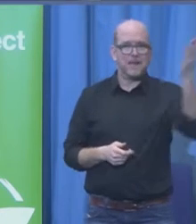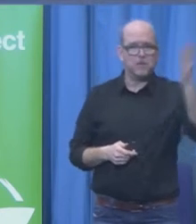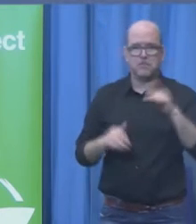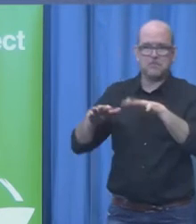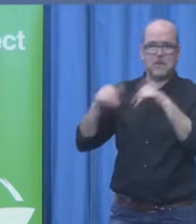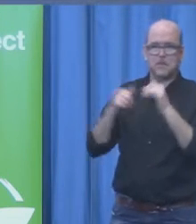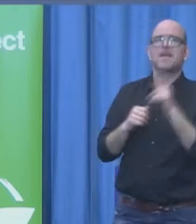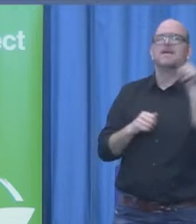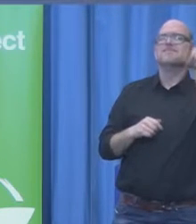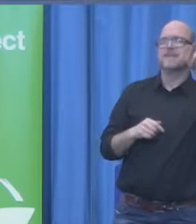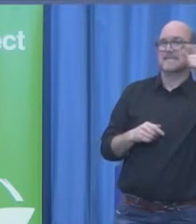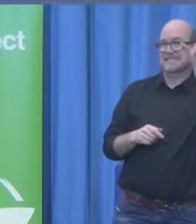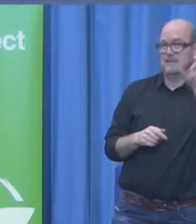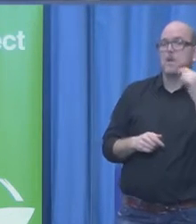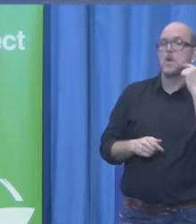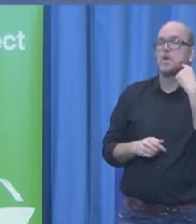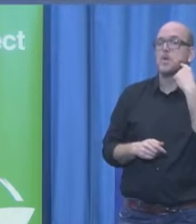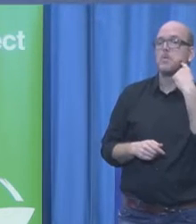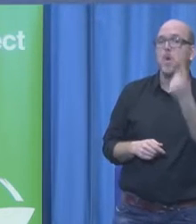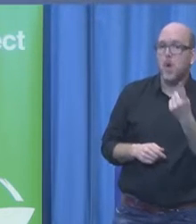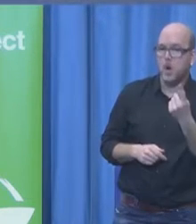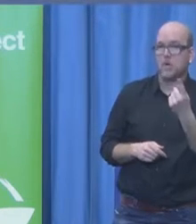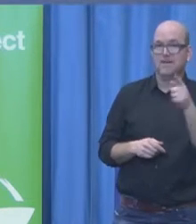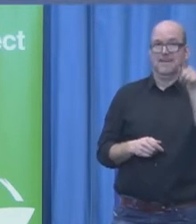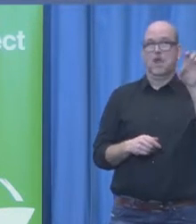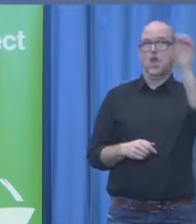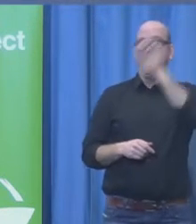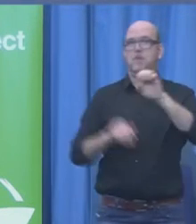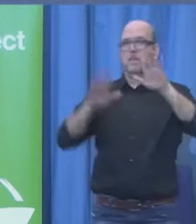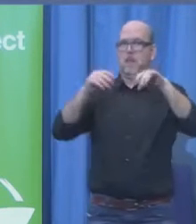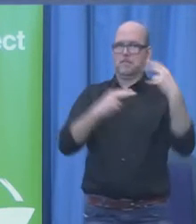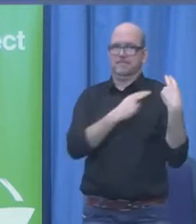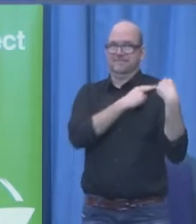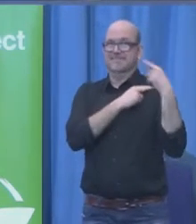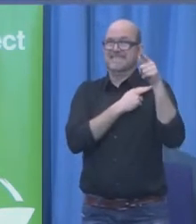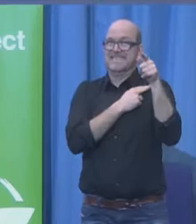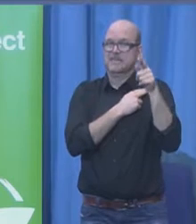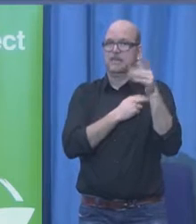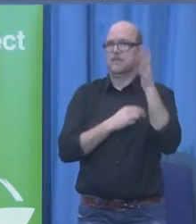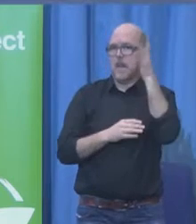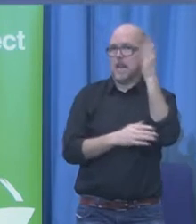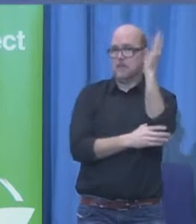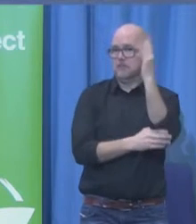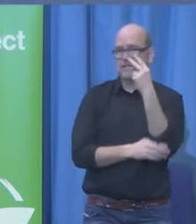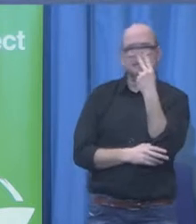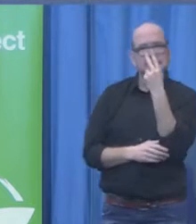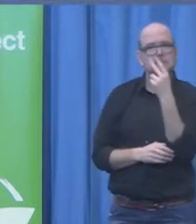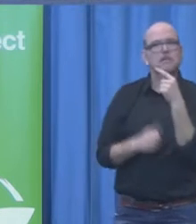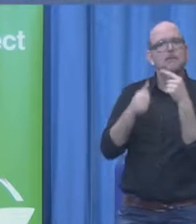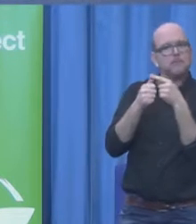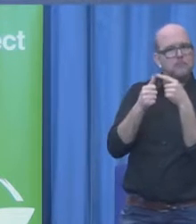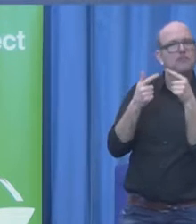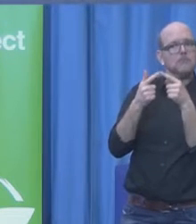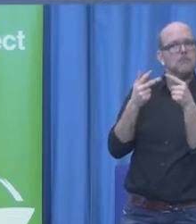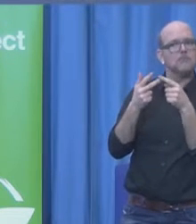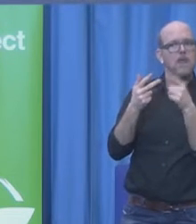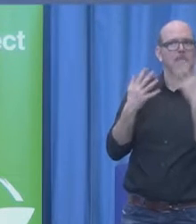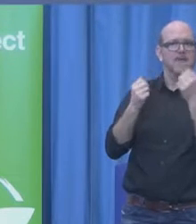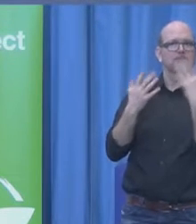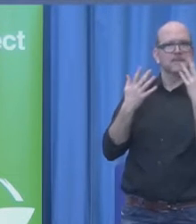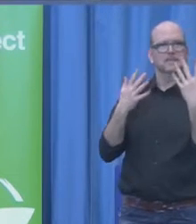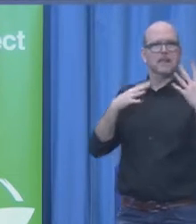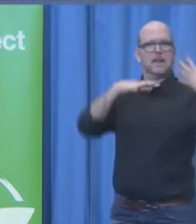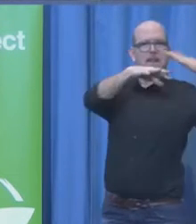together with the European Parliament and as an institution in what we call the